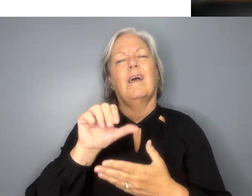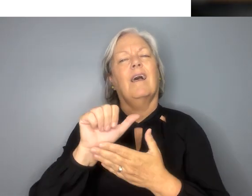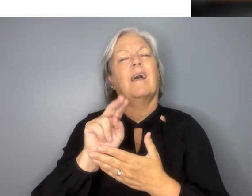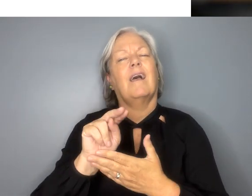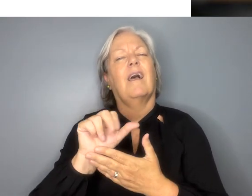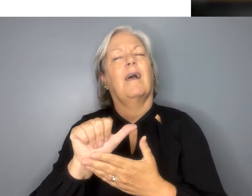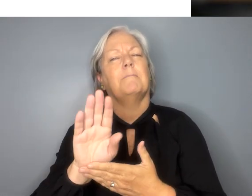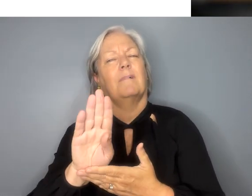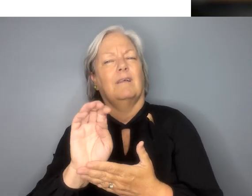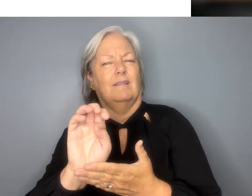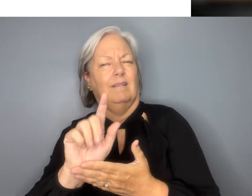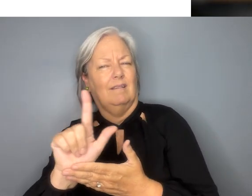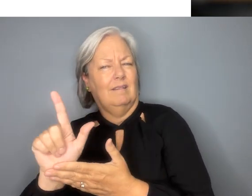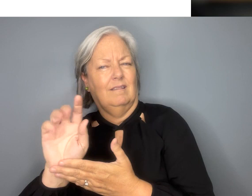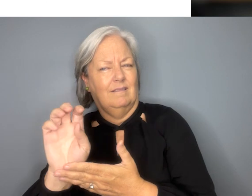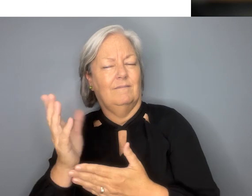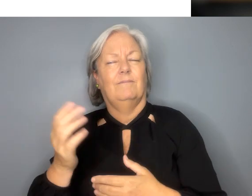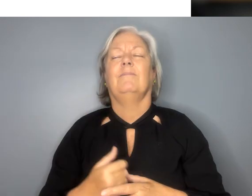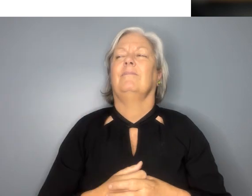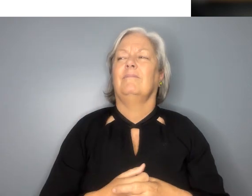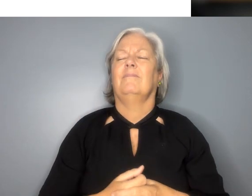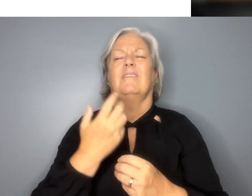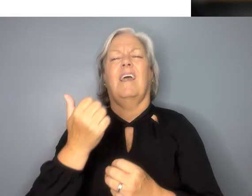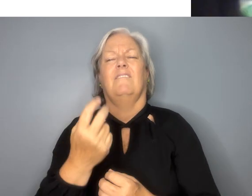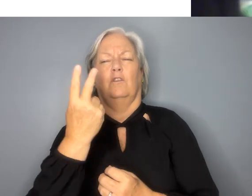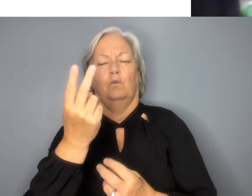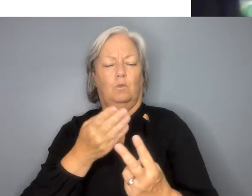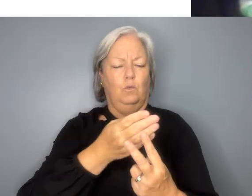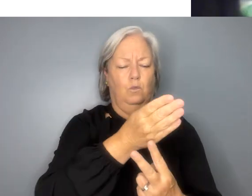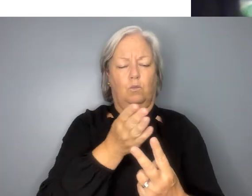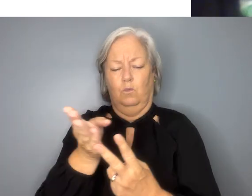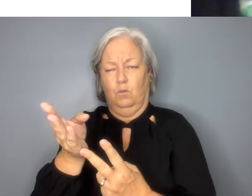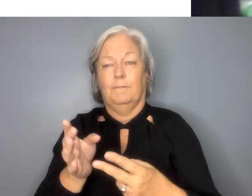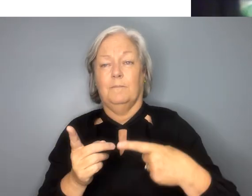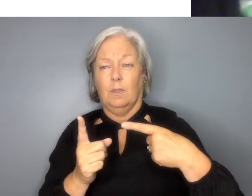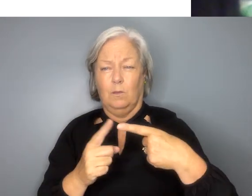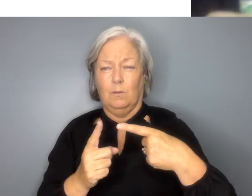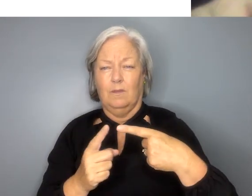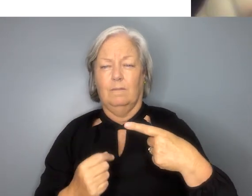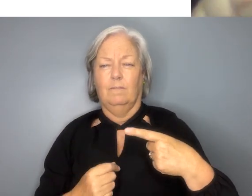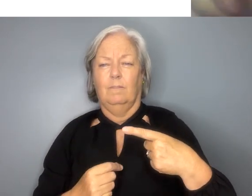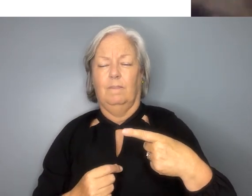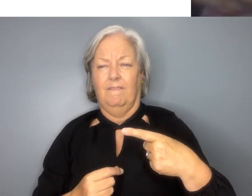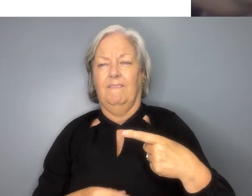it has shaped my ability to get support in two ways. One is that